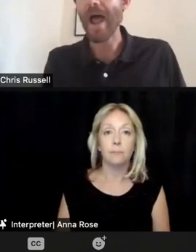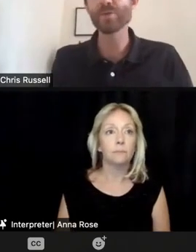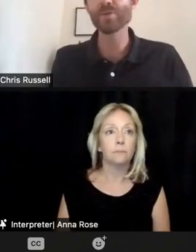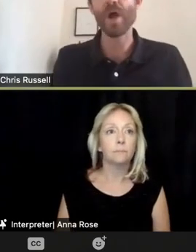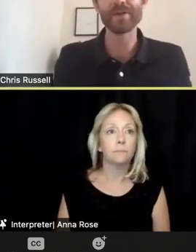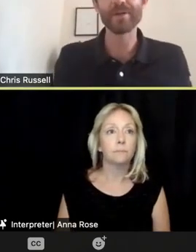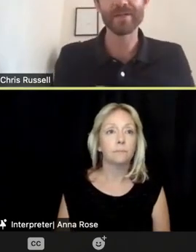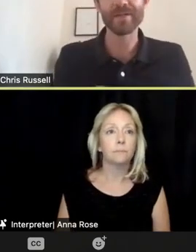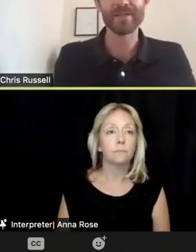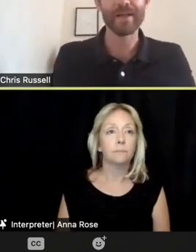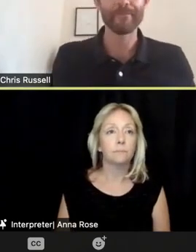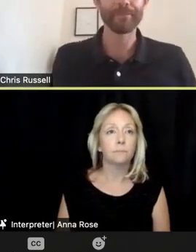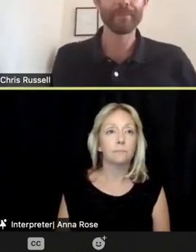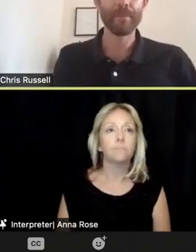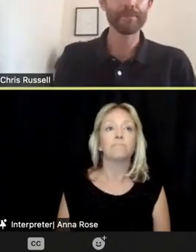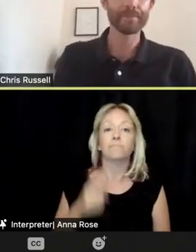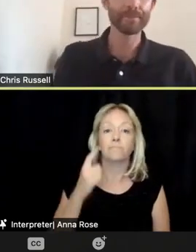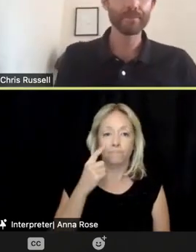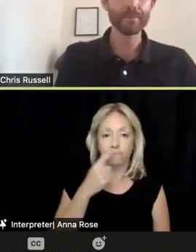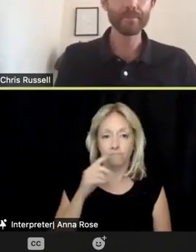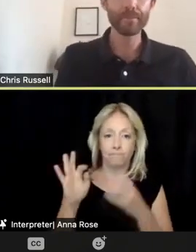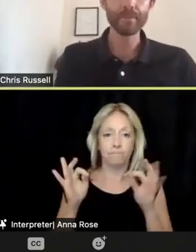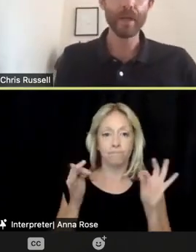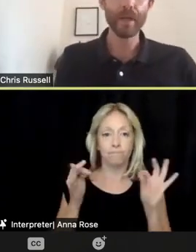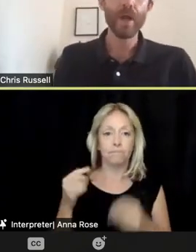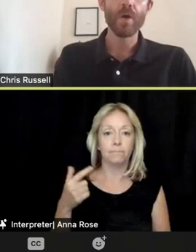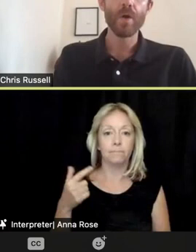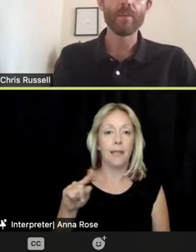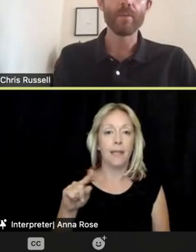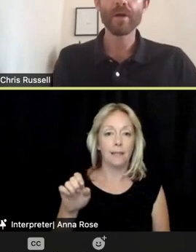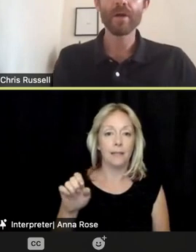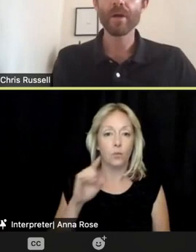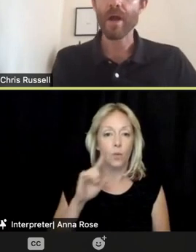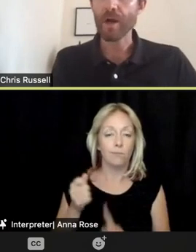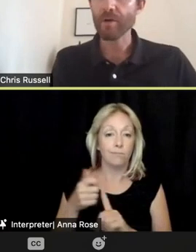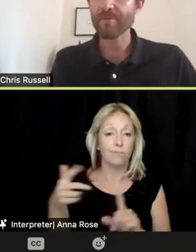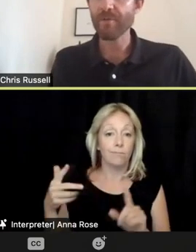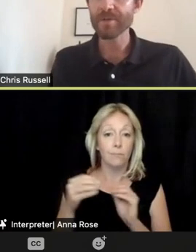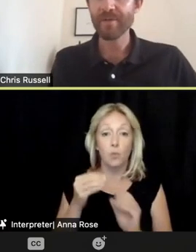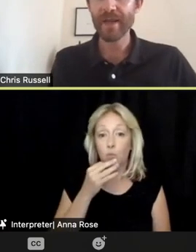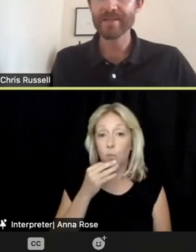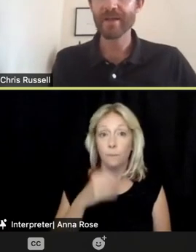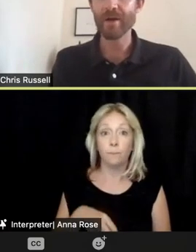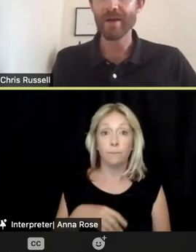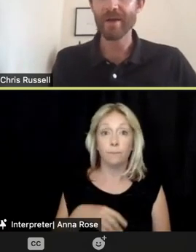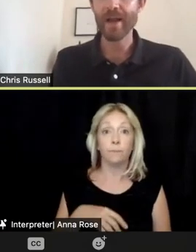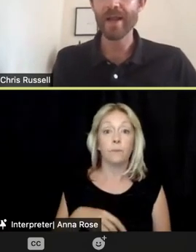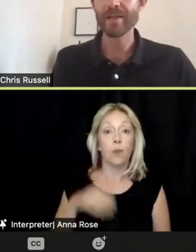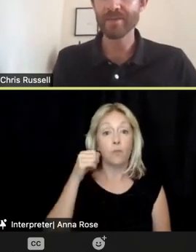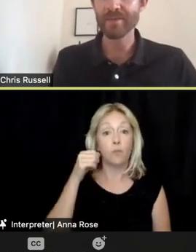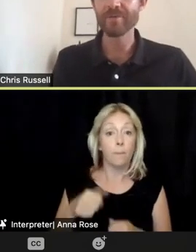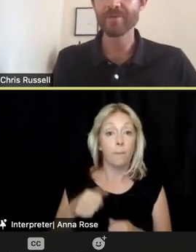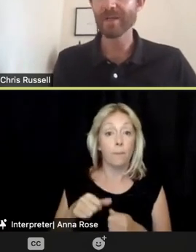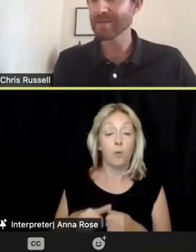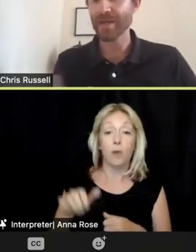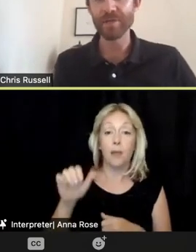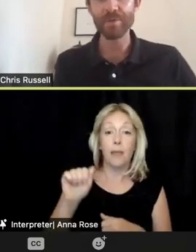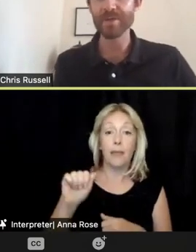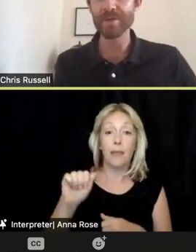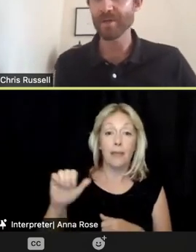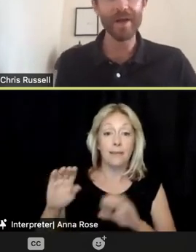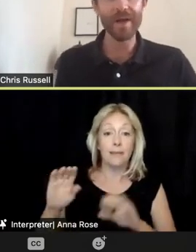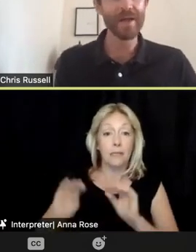Yeah, eye gaze we'll talk about in just a second. Okay. Remember, concrete forms of AAC are not an end in themselves,